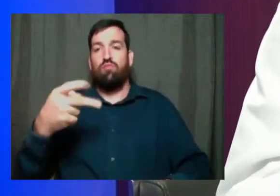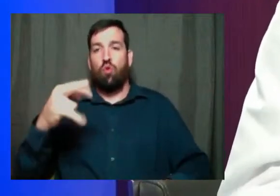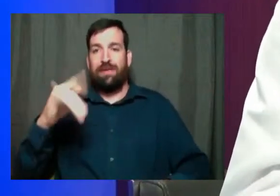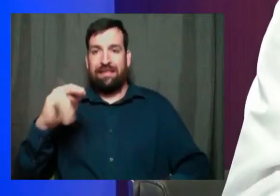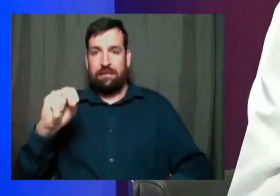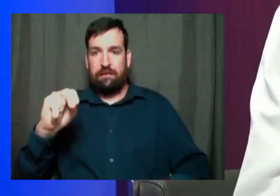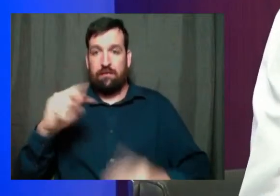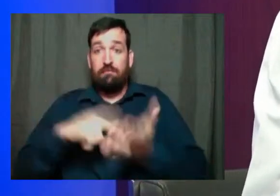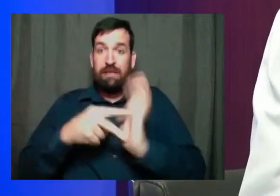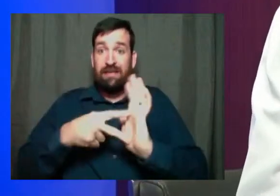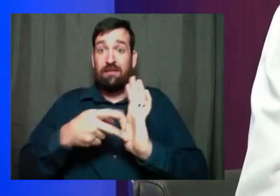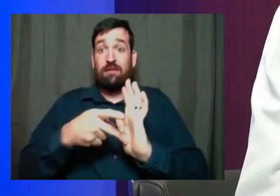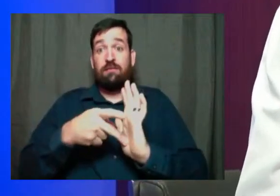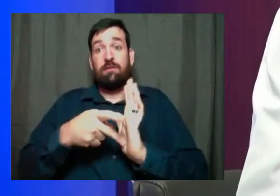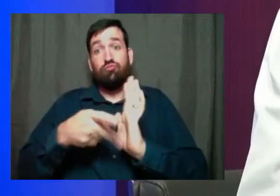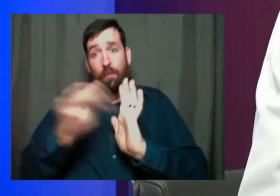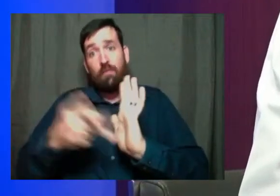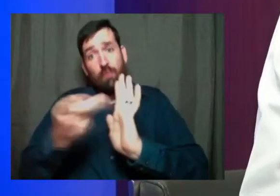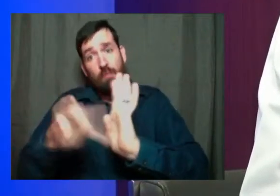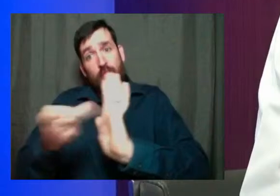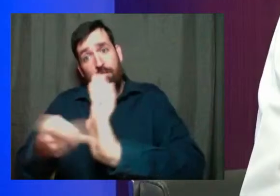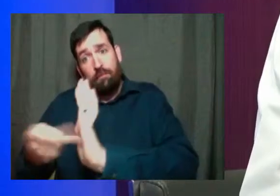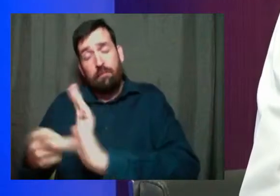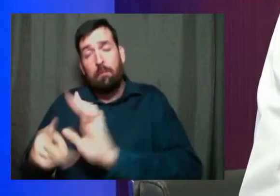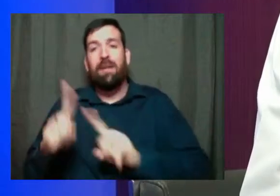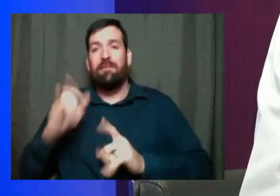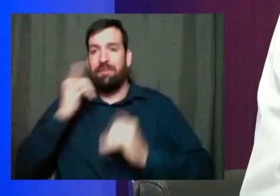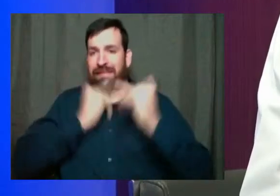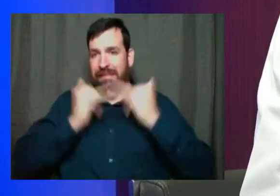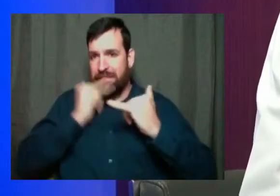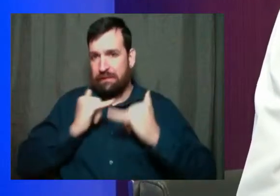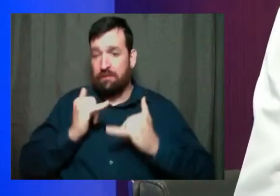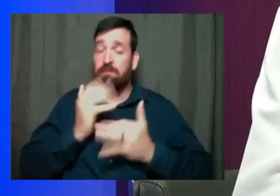keeps making all these mistakes. Some of those mistakes make it very,